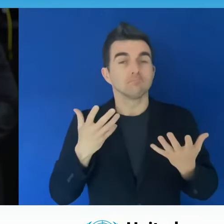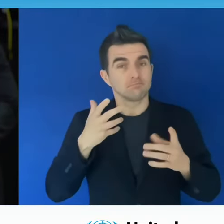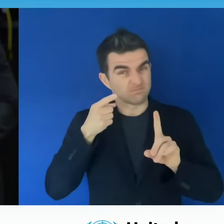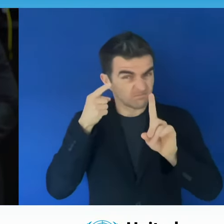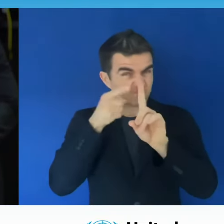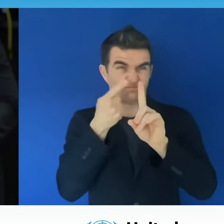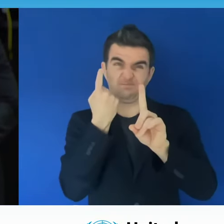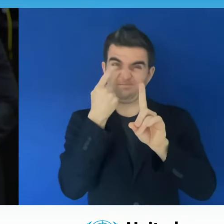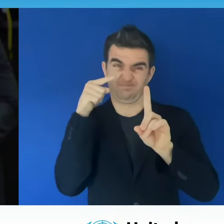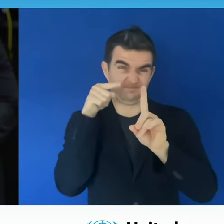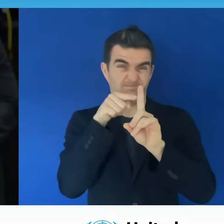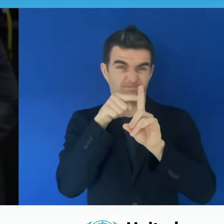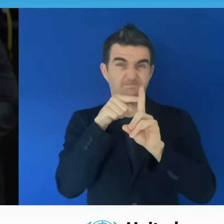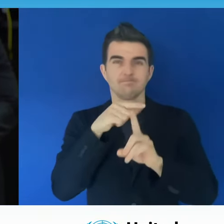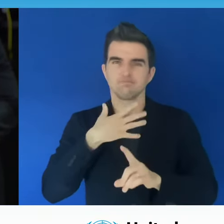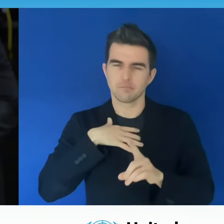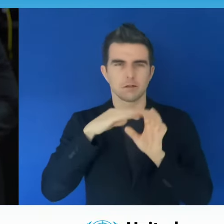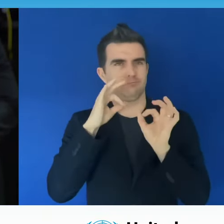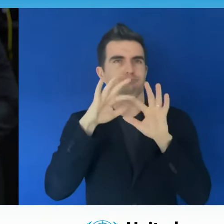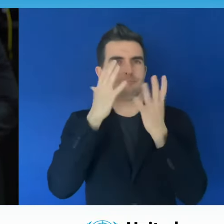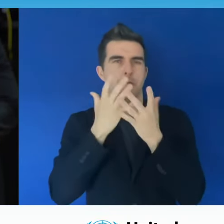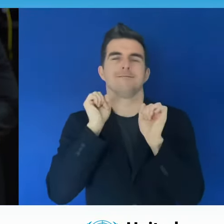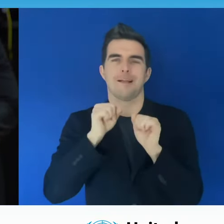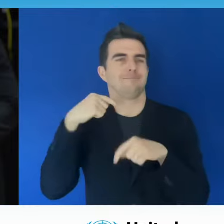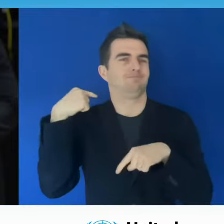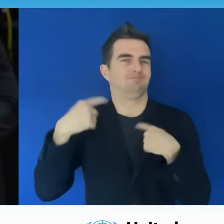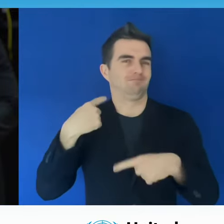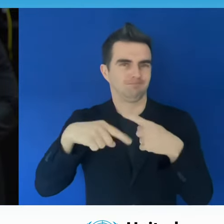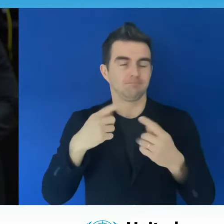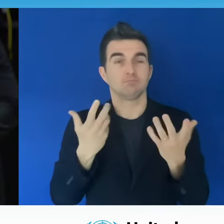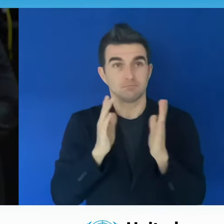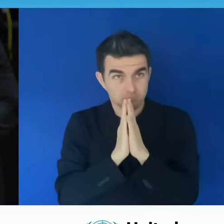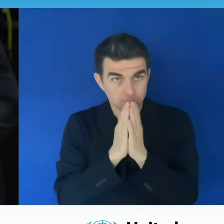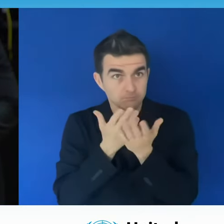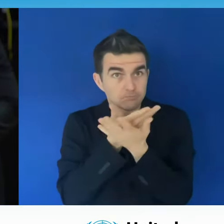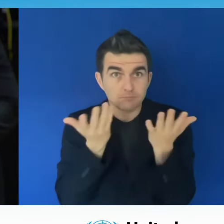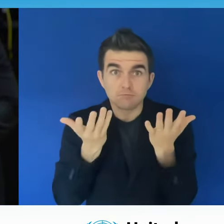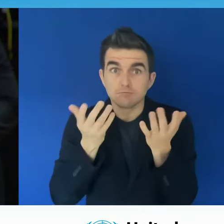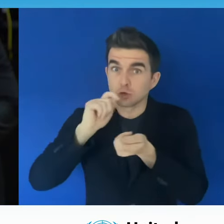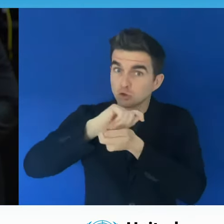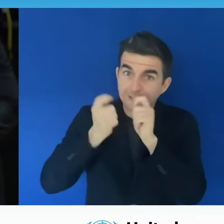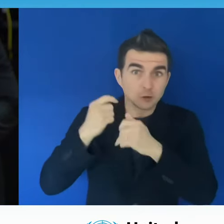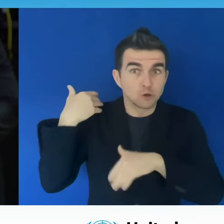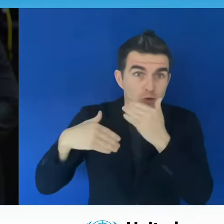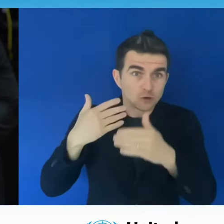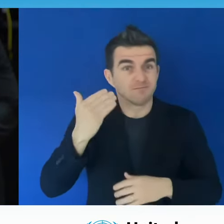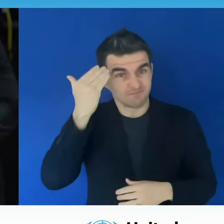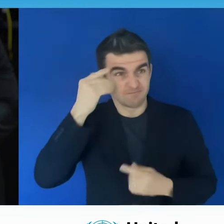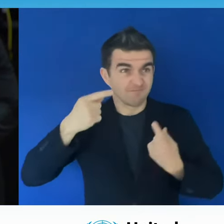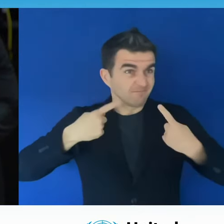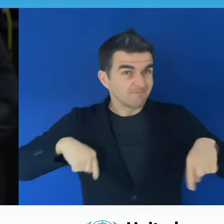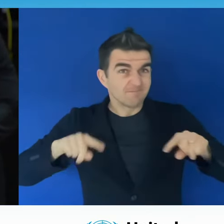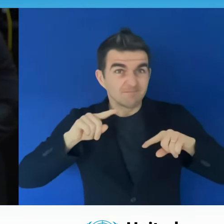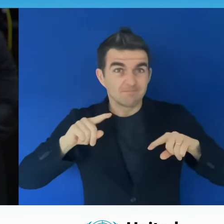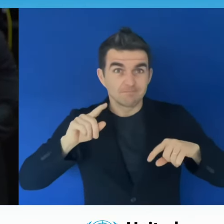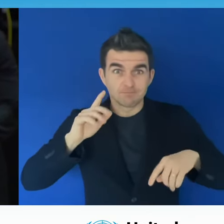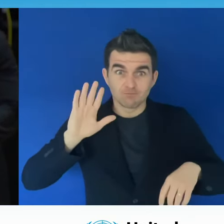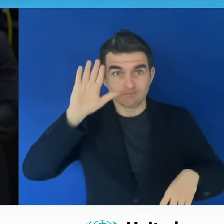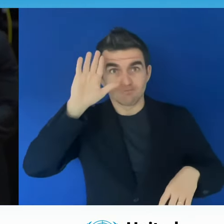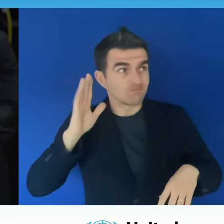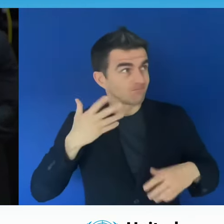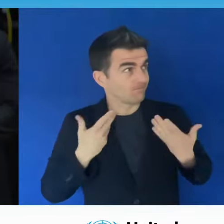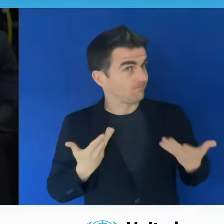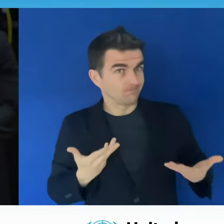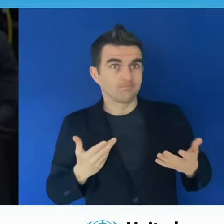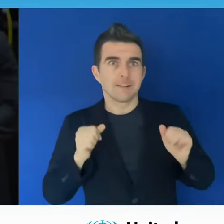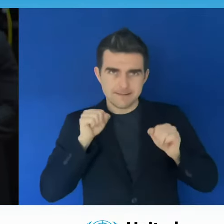our communities, or for the world. So let's not forget that we are the writers for the new